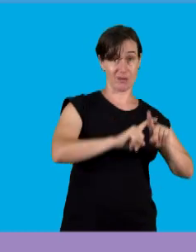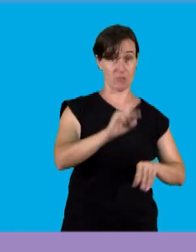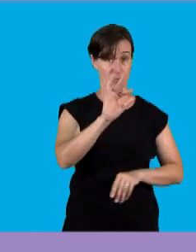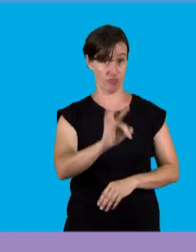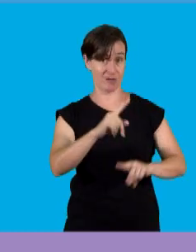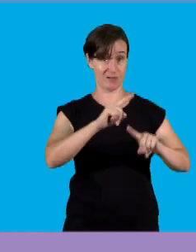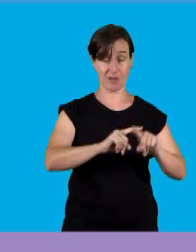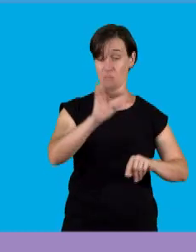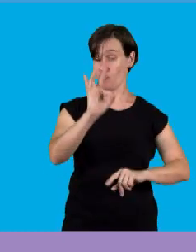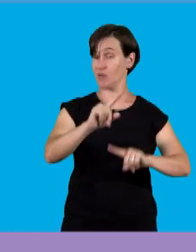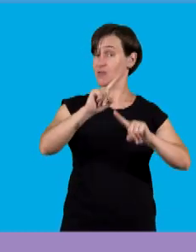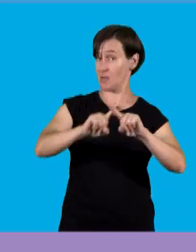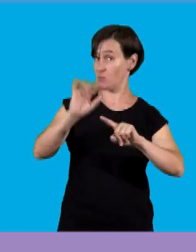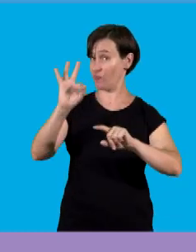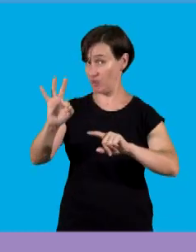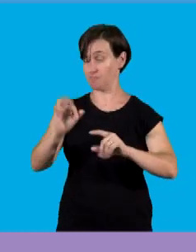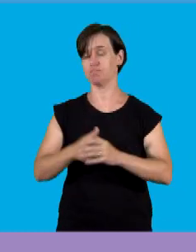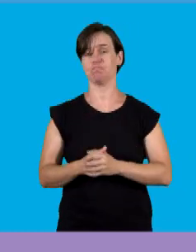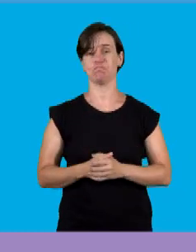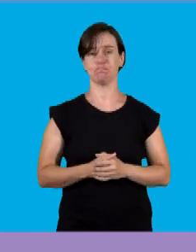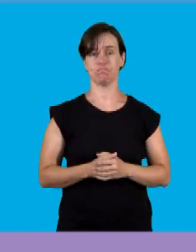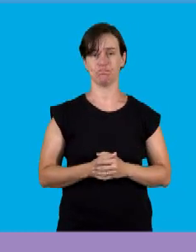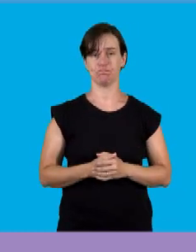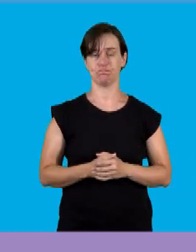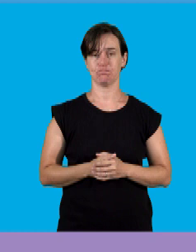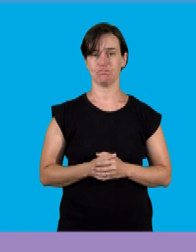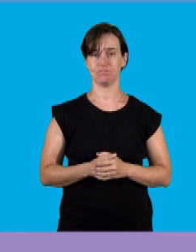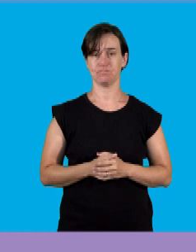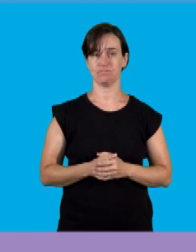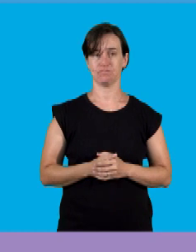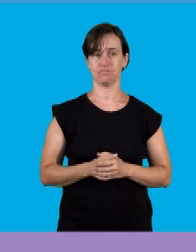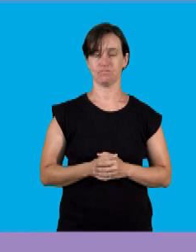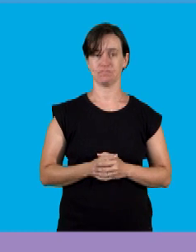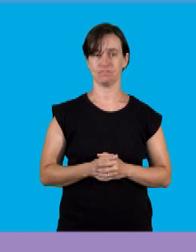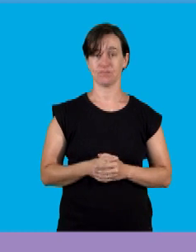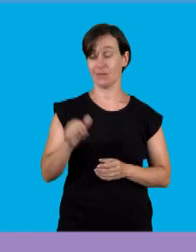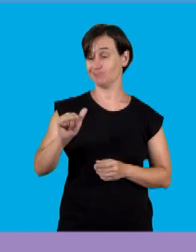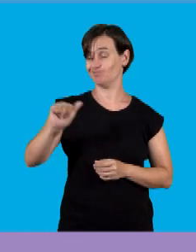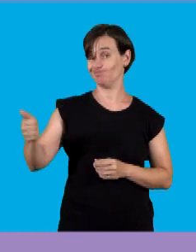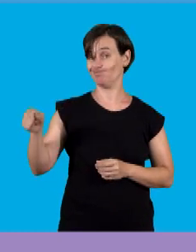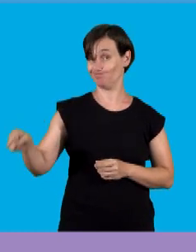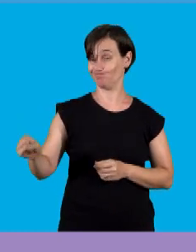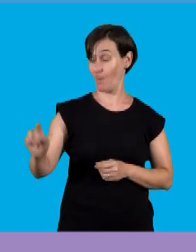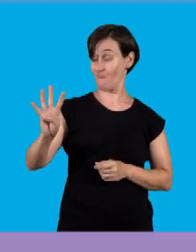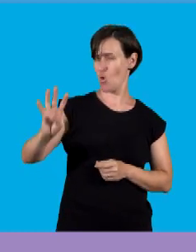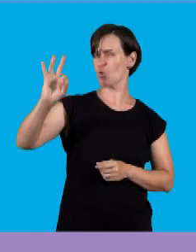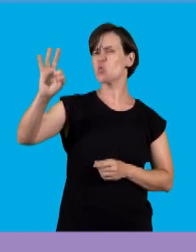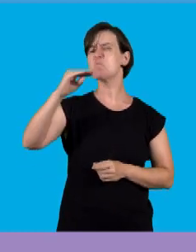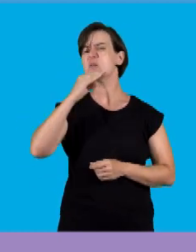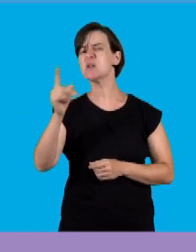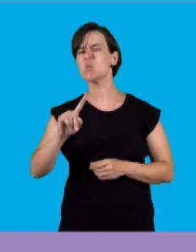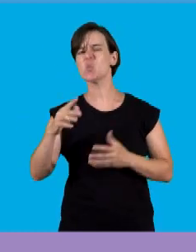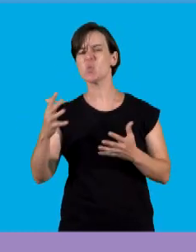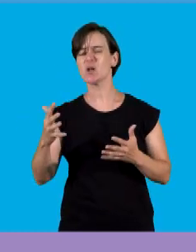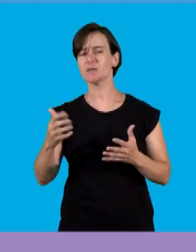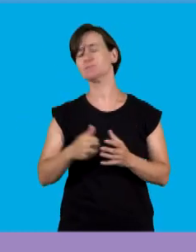by 3 multiplied by 3, and we multiply that by 3. And we also know that on this side, the